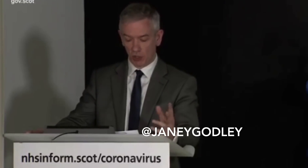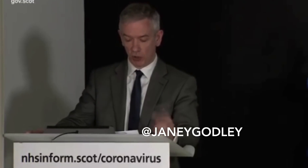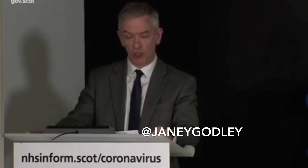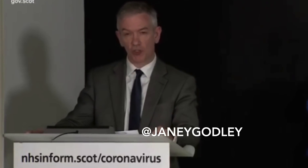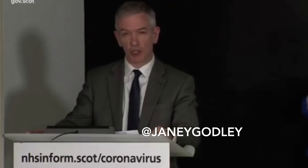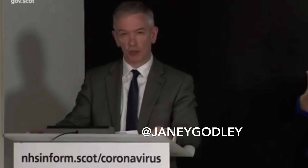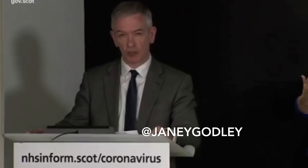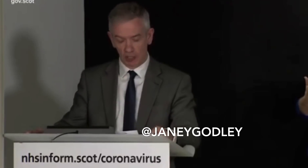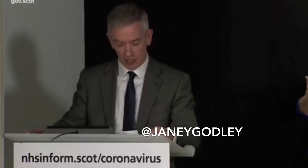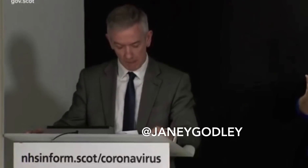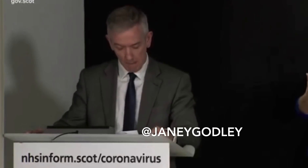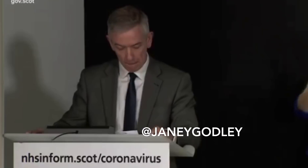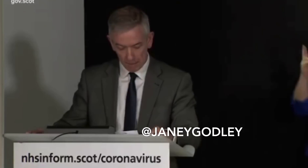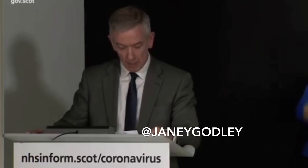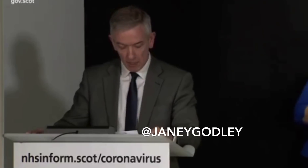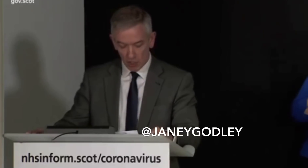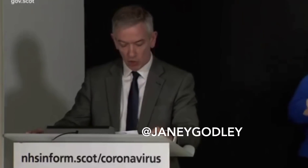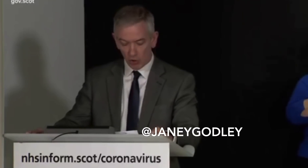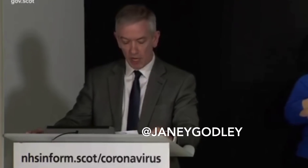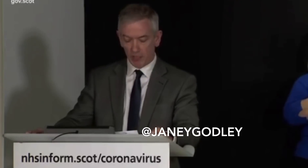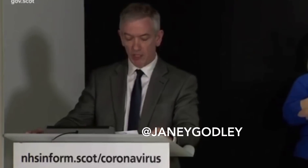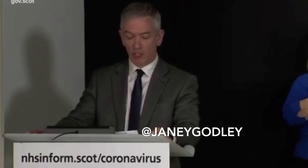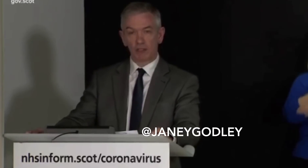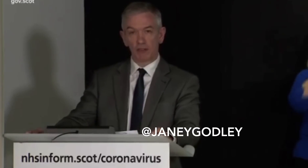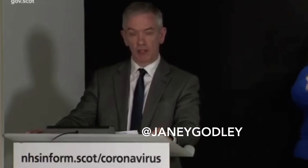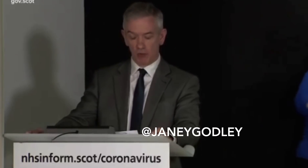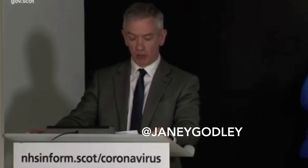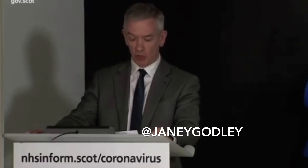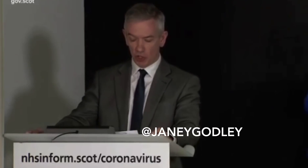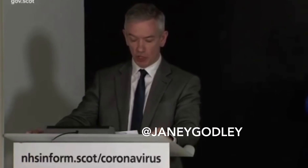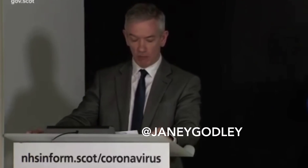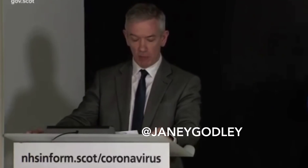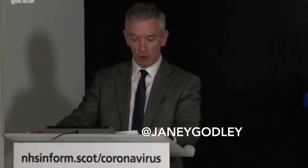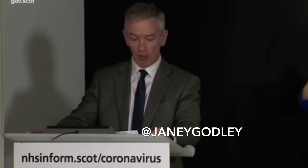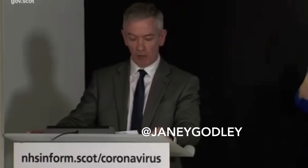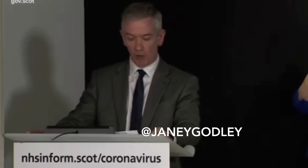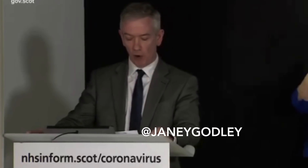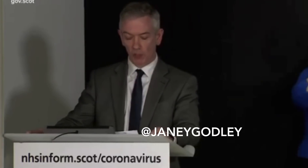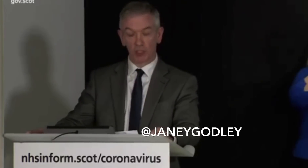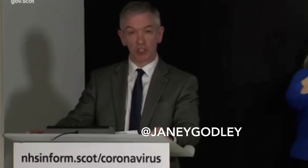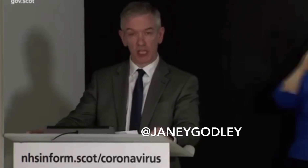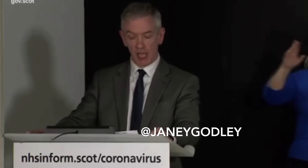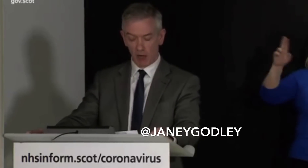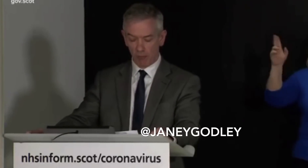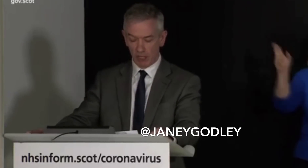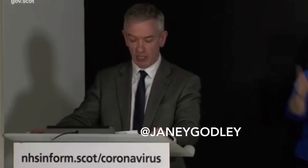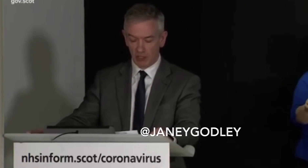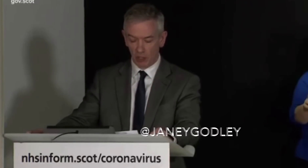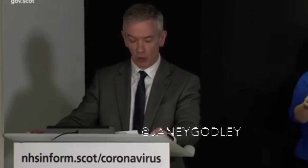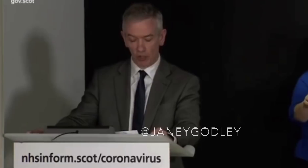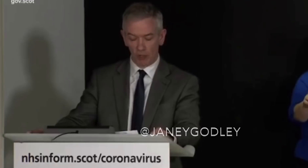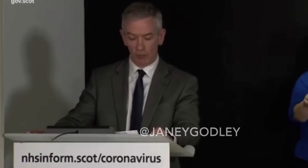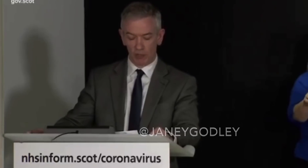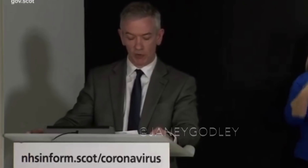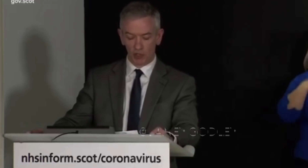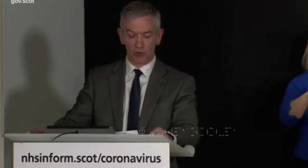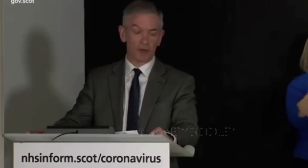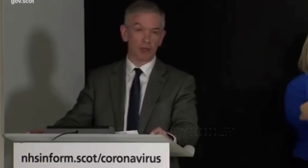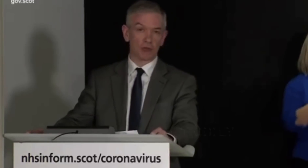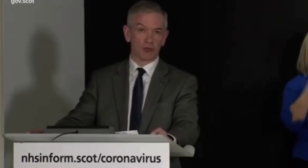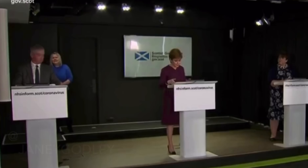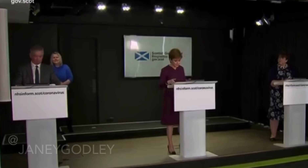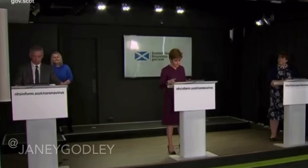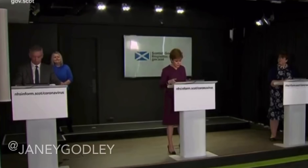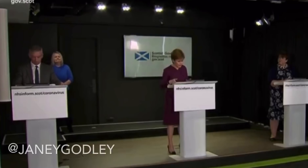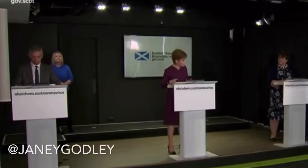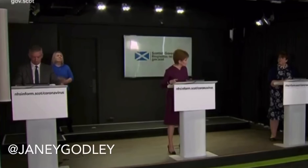happy everybody's staying in. I just want to thank all the people for keeping themselves socially distant and no listening to fake news. Aye, so that's